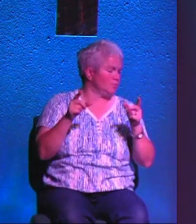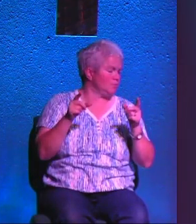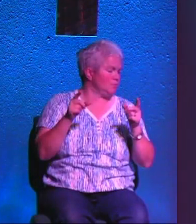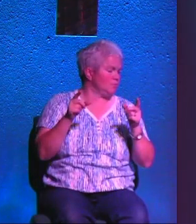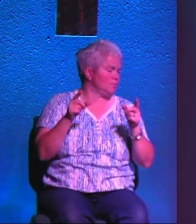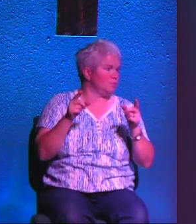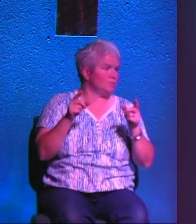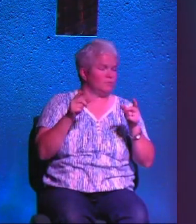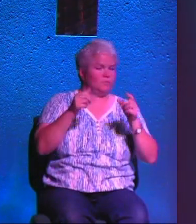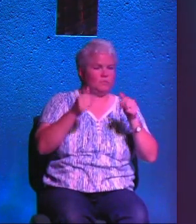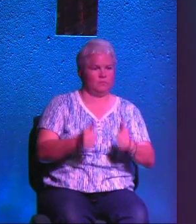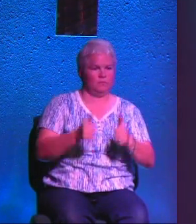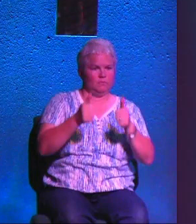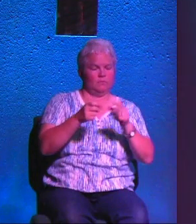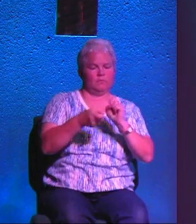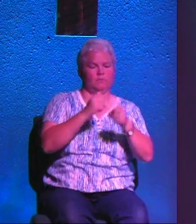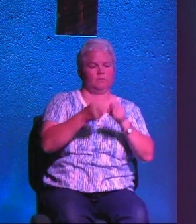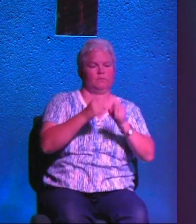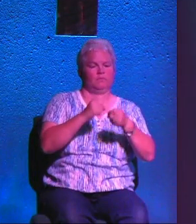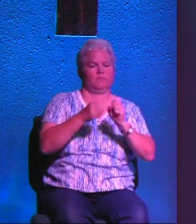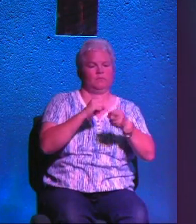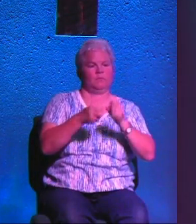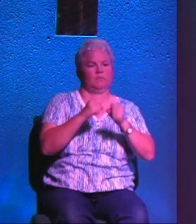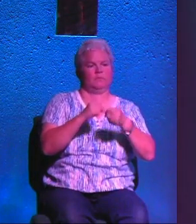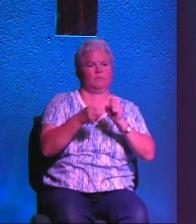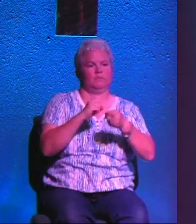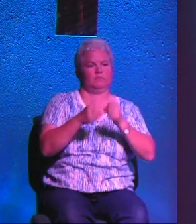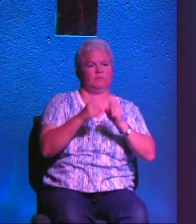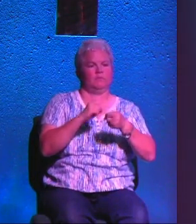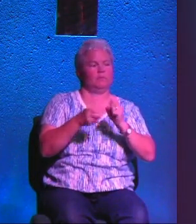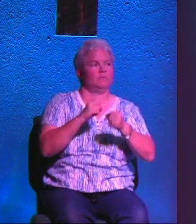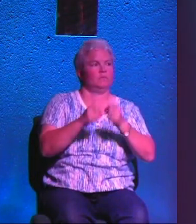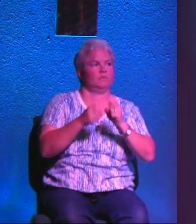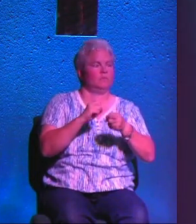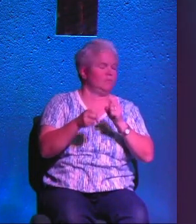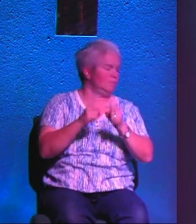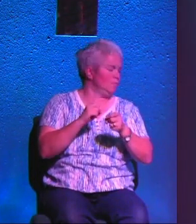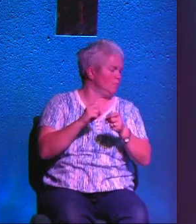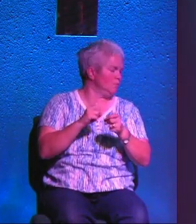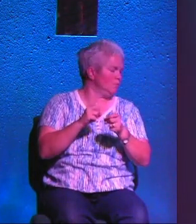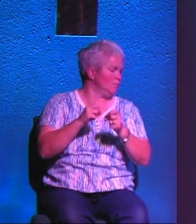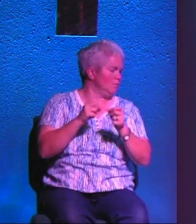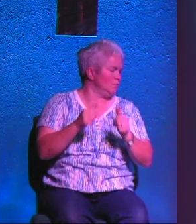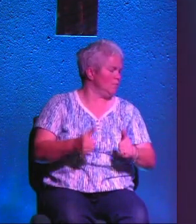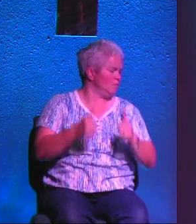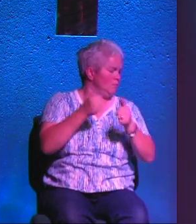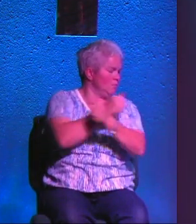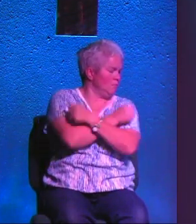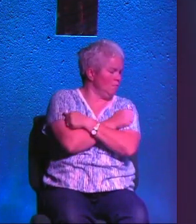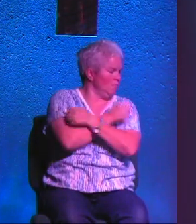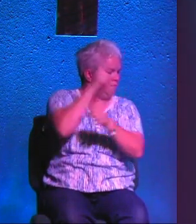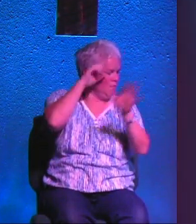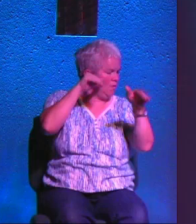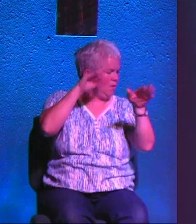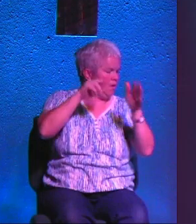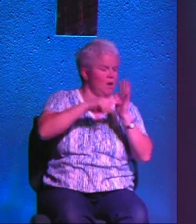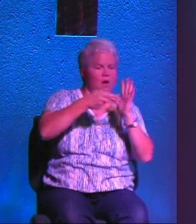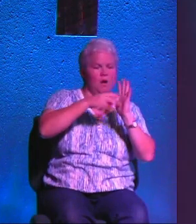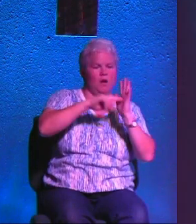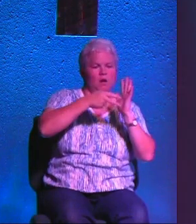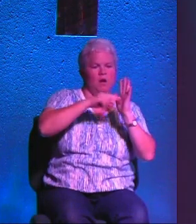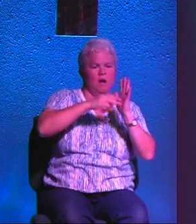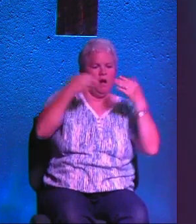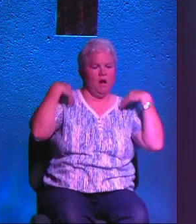so amazing. It's literally life-changing. A life of love and hope and purpose